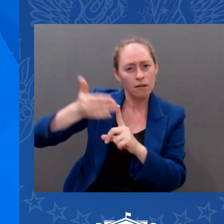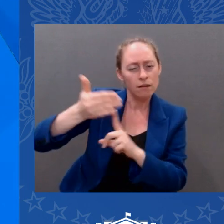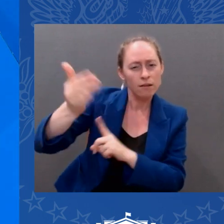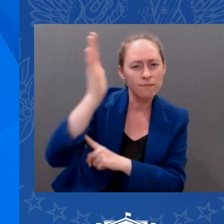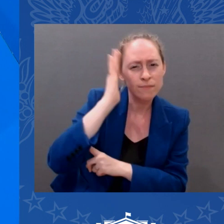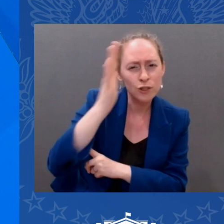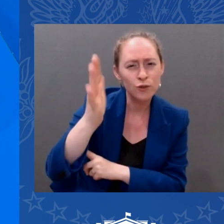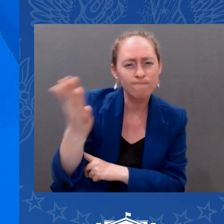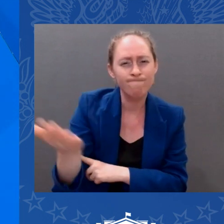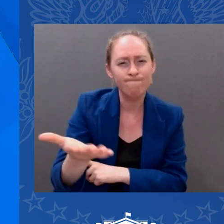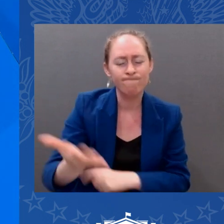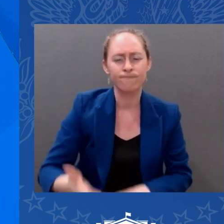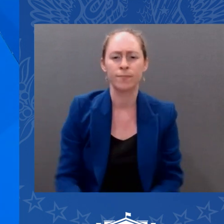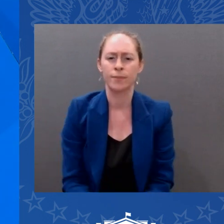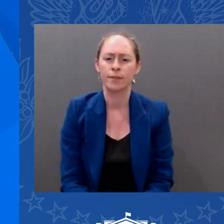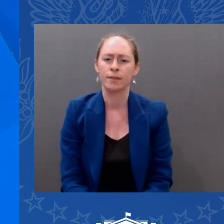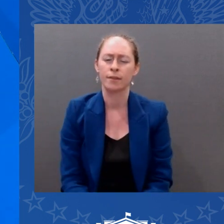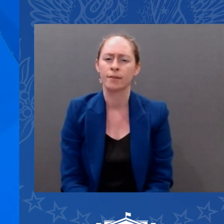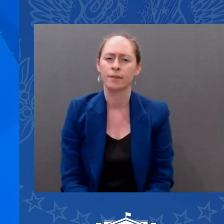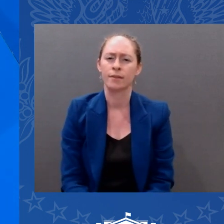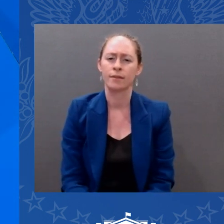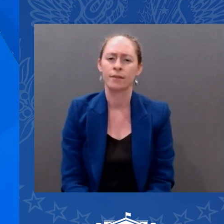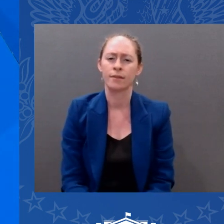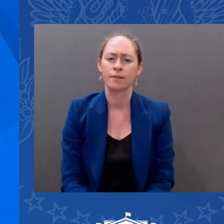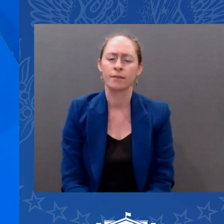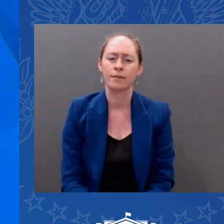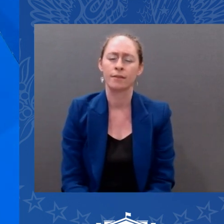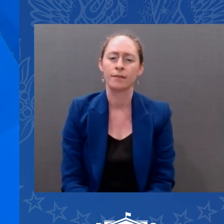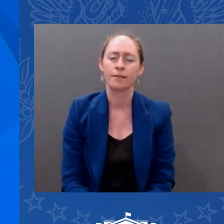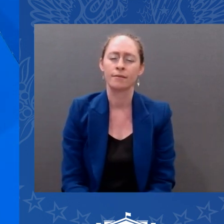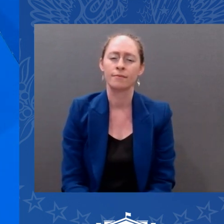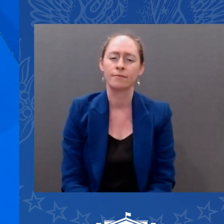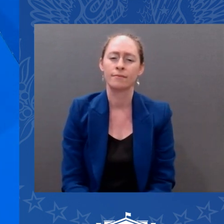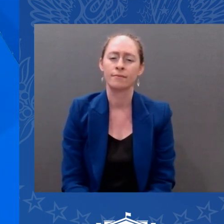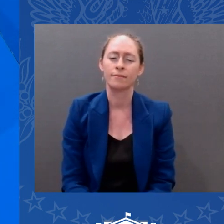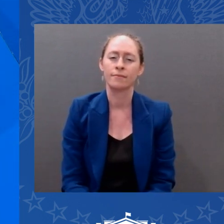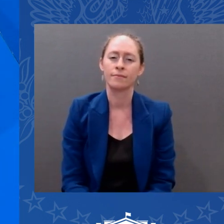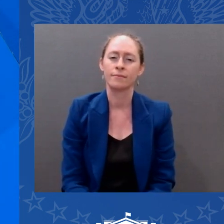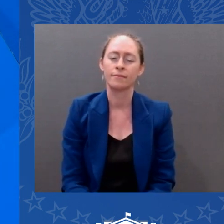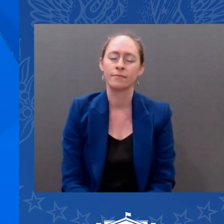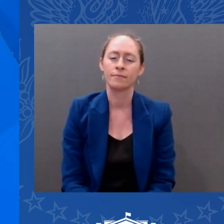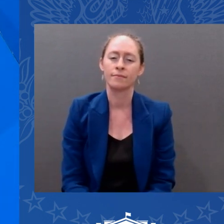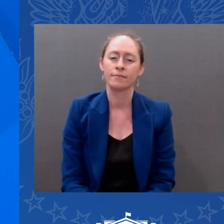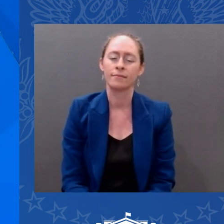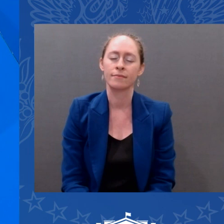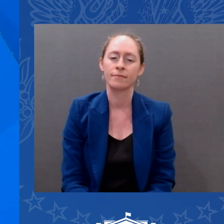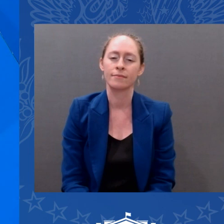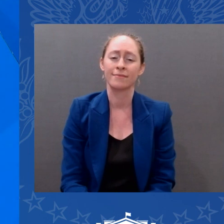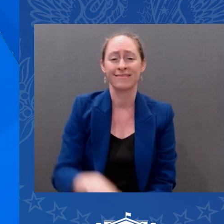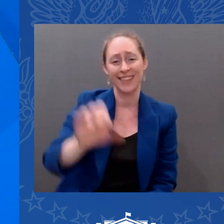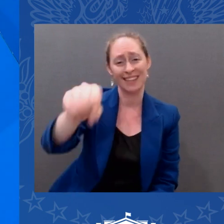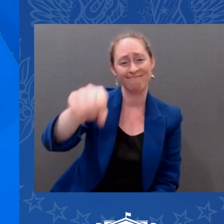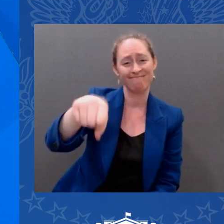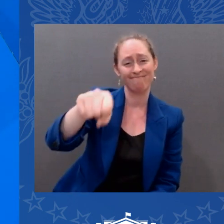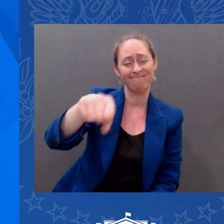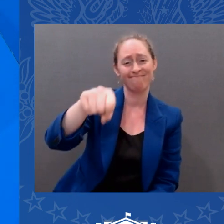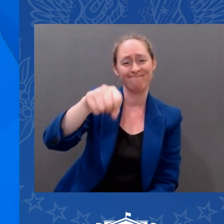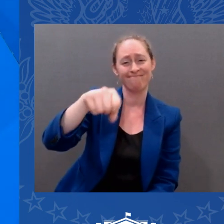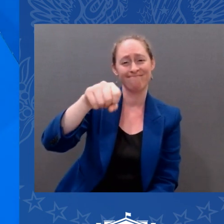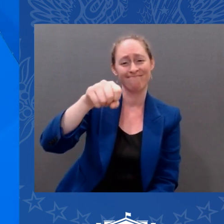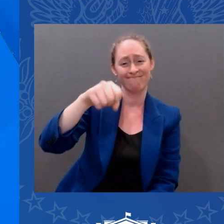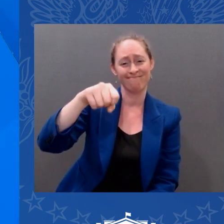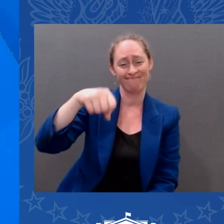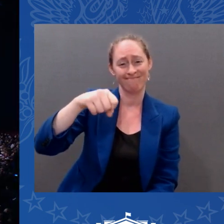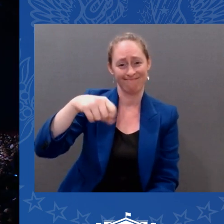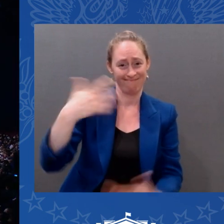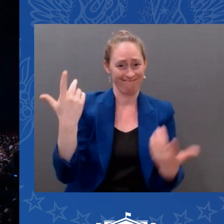to state the obvious, our region is large and diverse. We don't always agree on everything, but